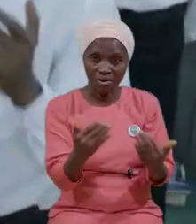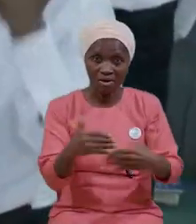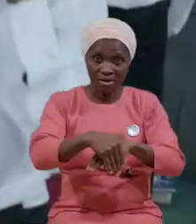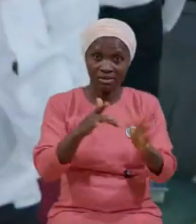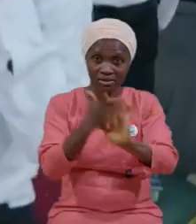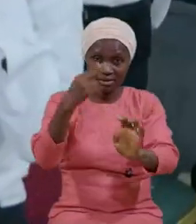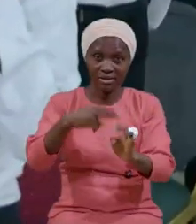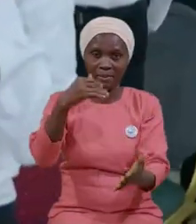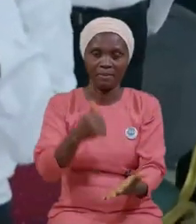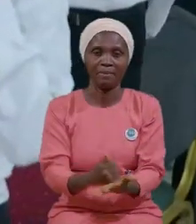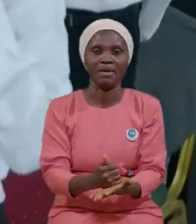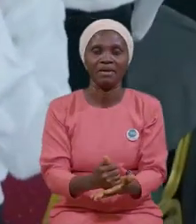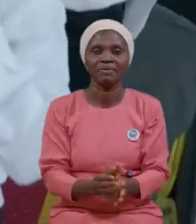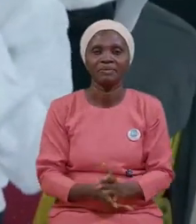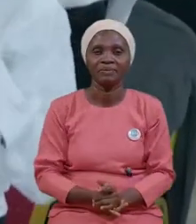Jesus' name.